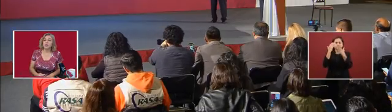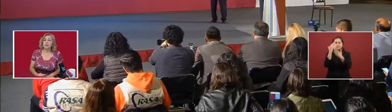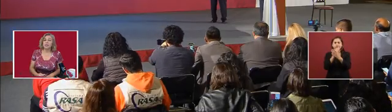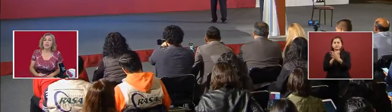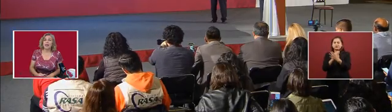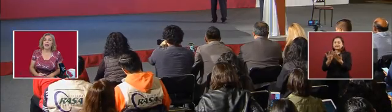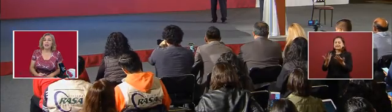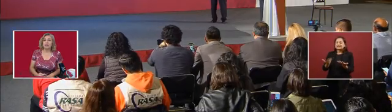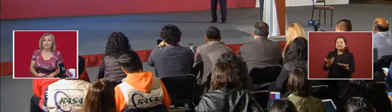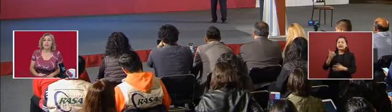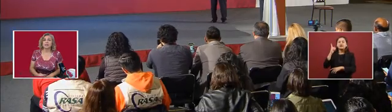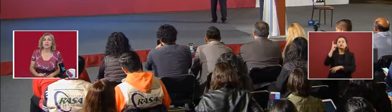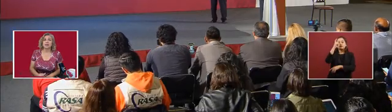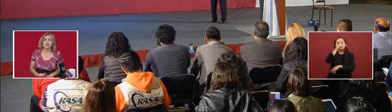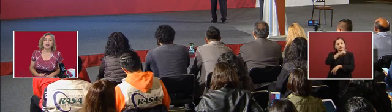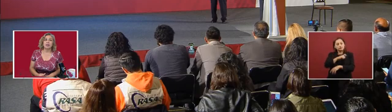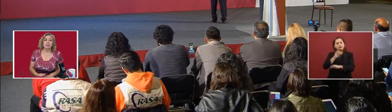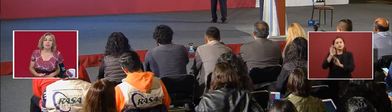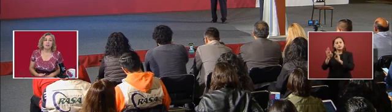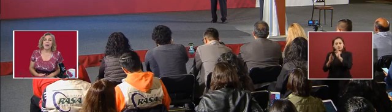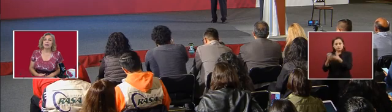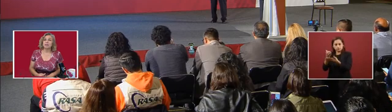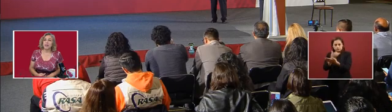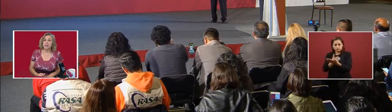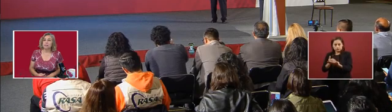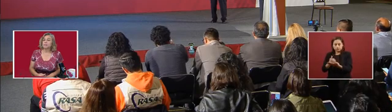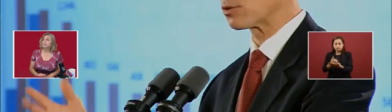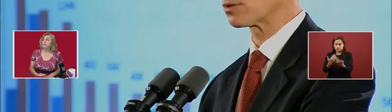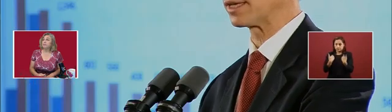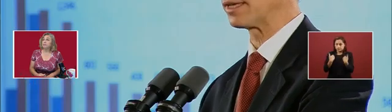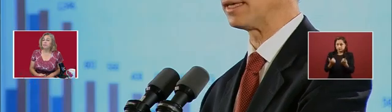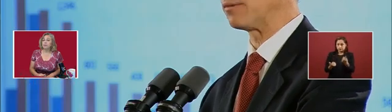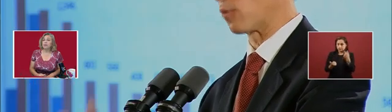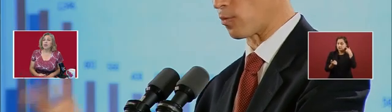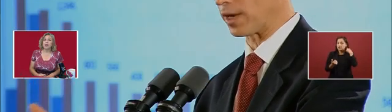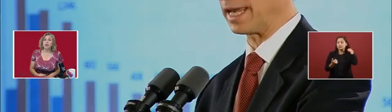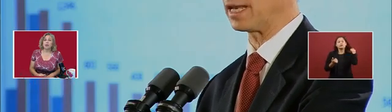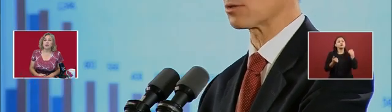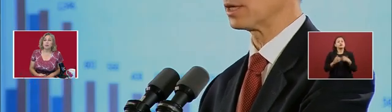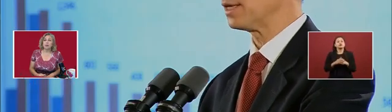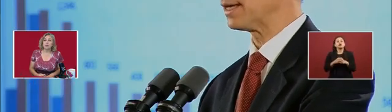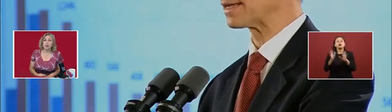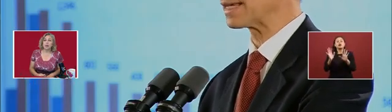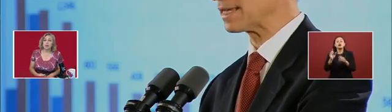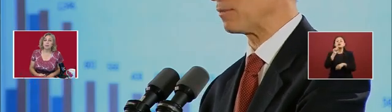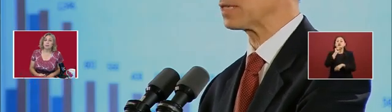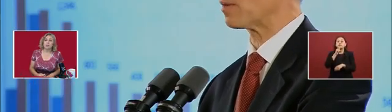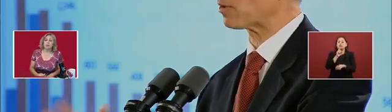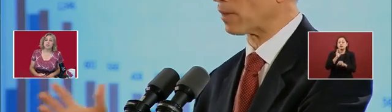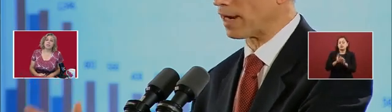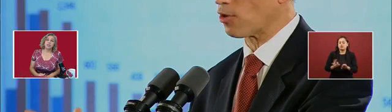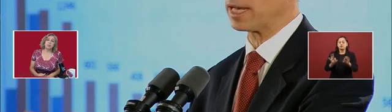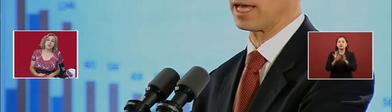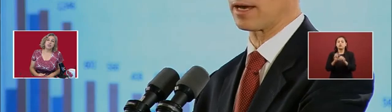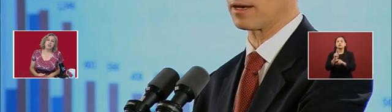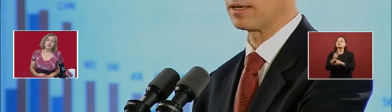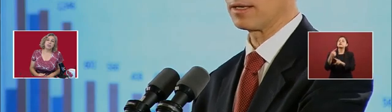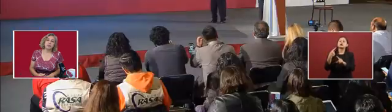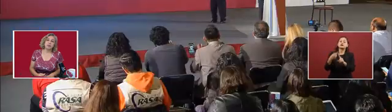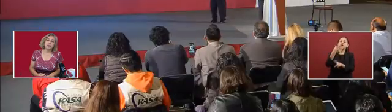so he says, I want to reiterate, do not use anti-inflammatories. It